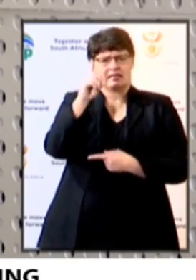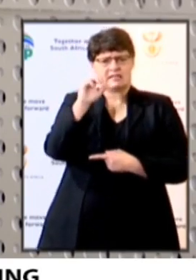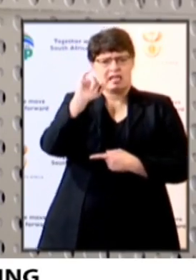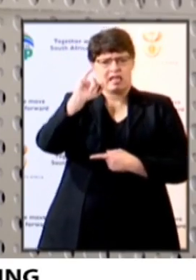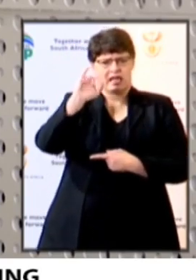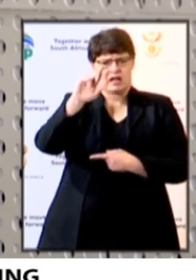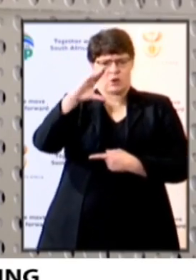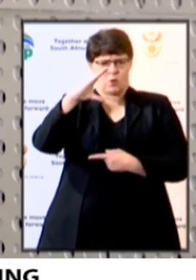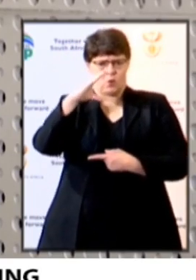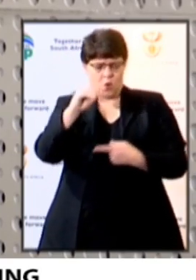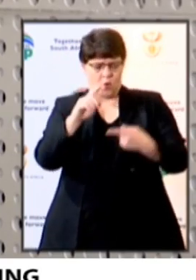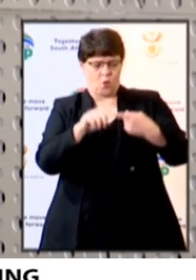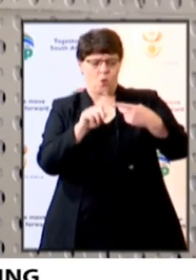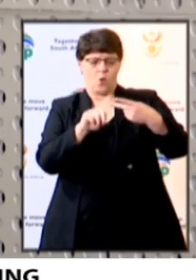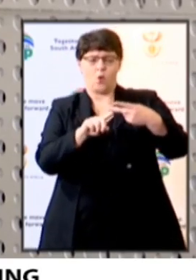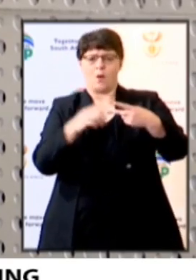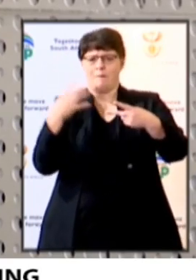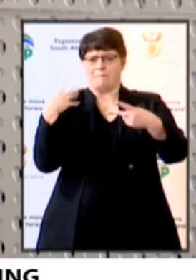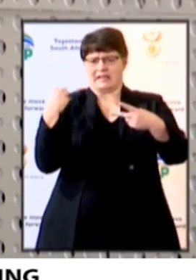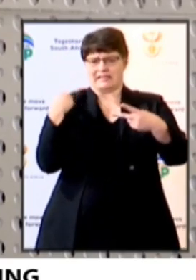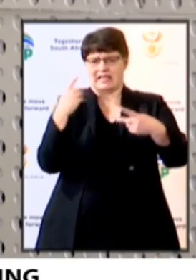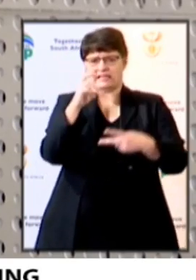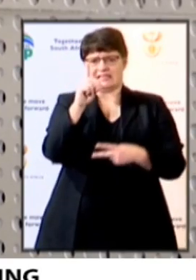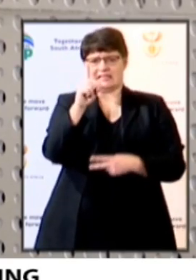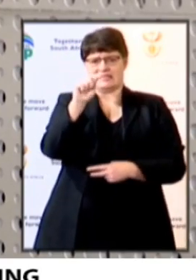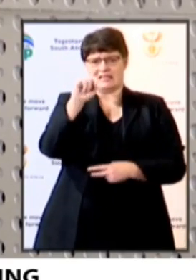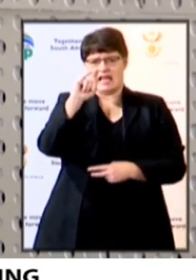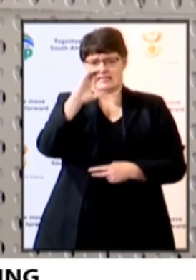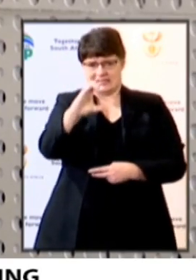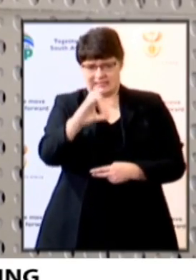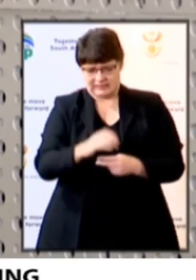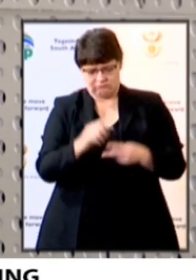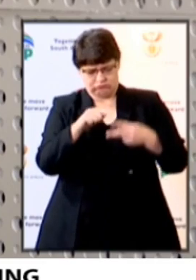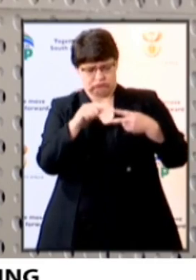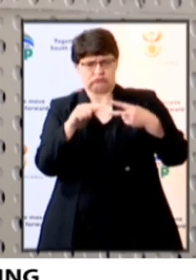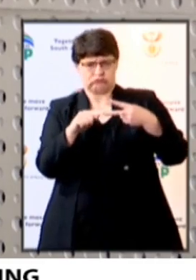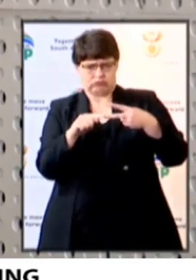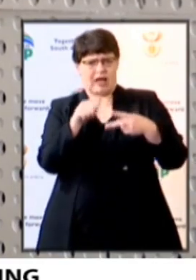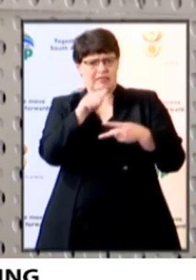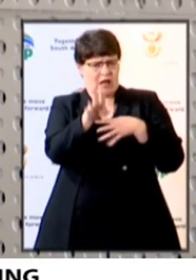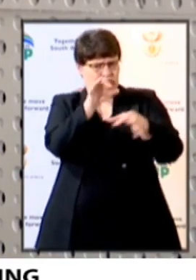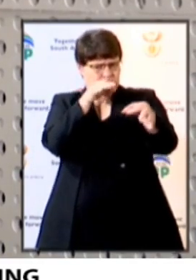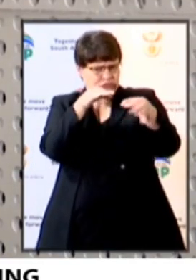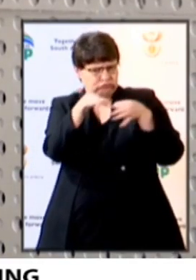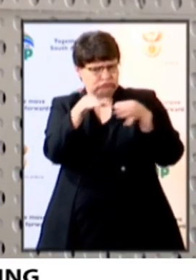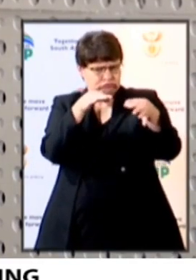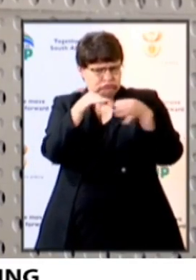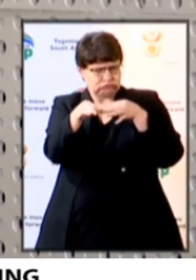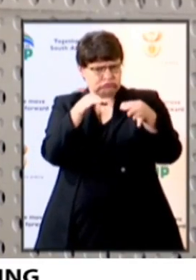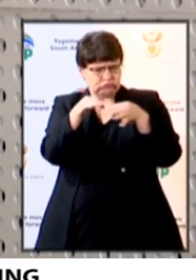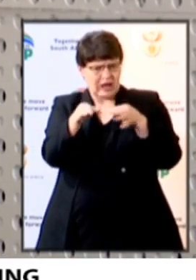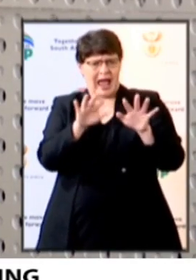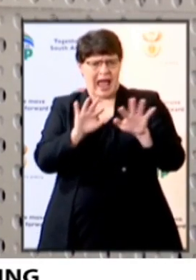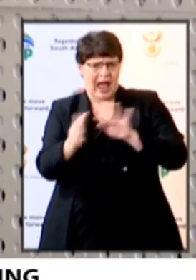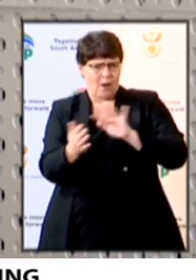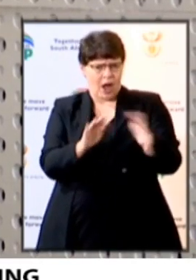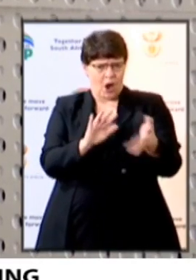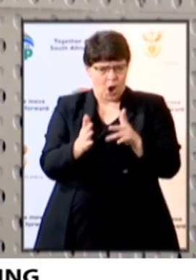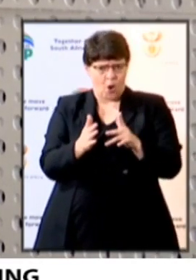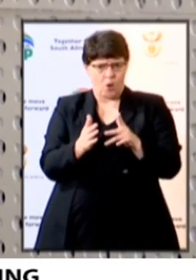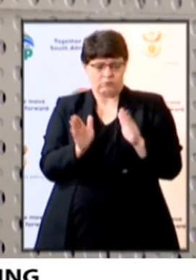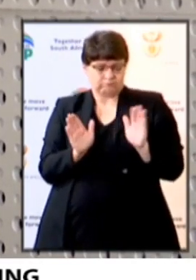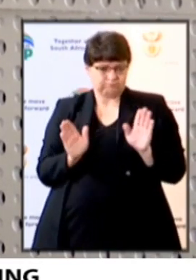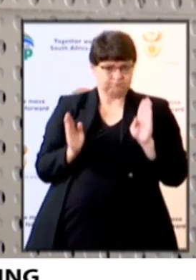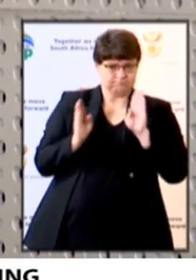Minister Patel, who will speak to the details of this risk-adjusted approach to easing the